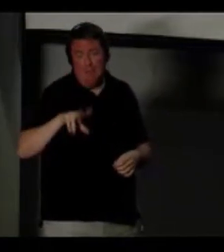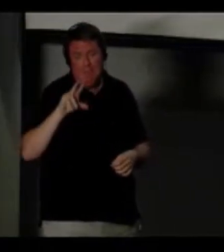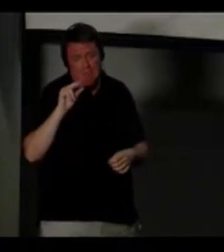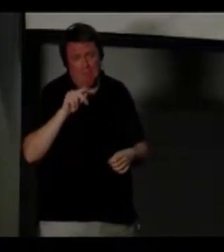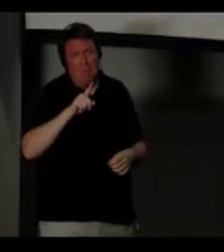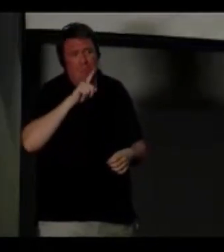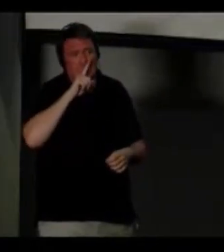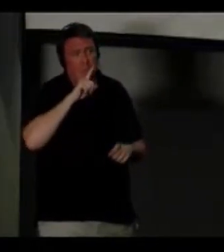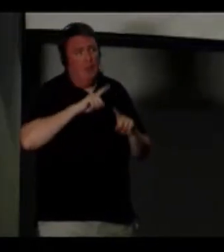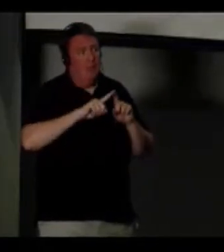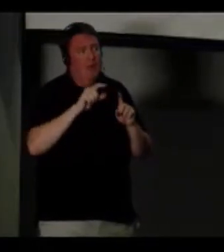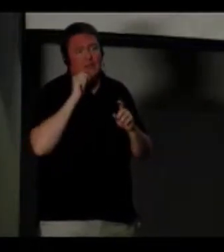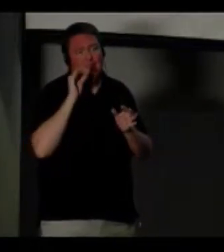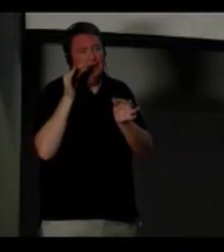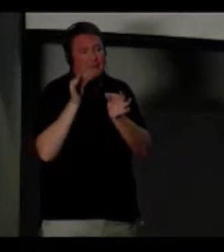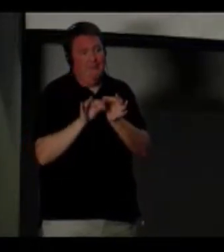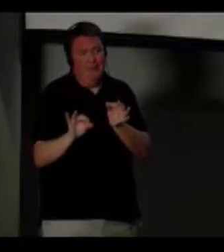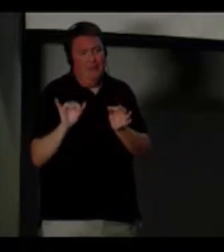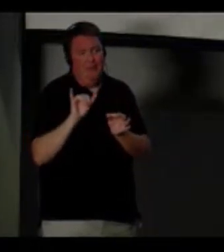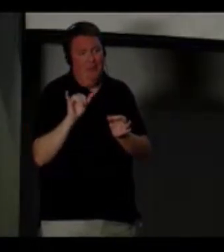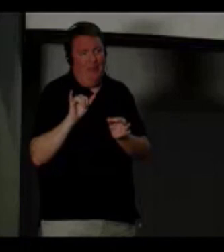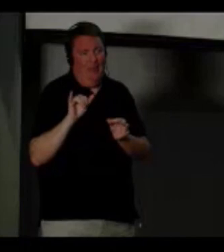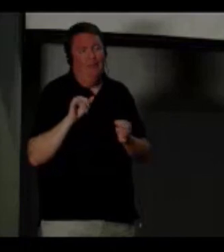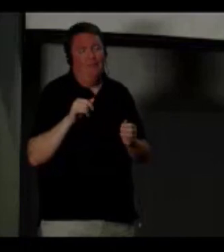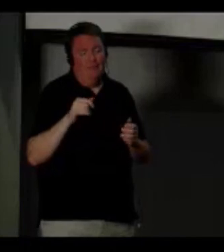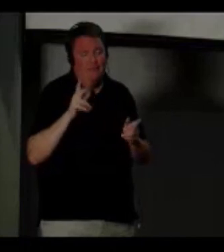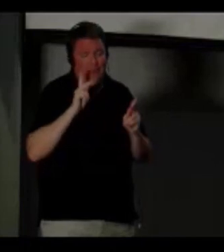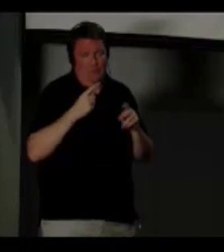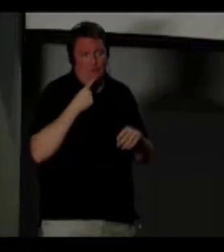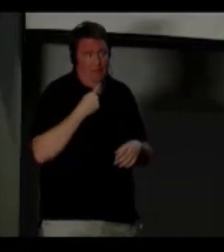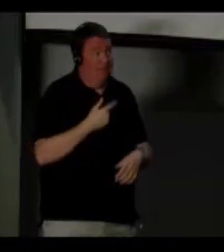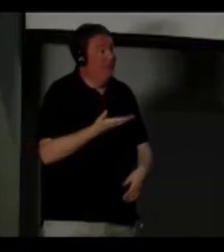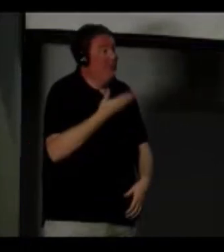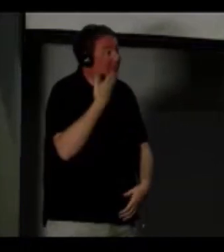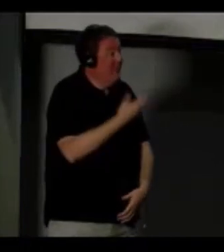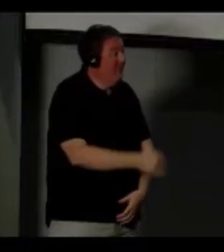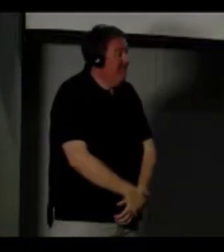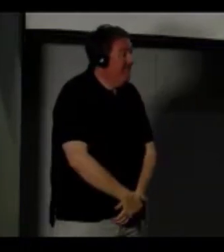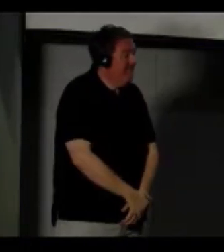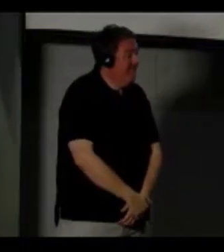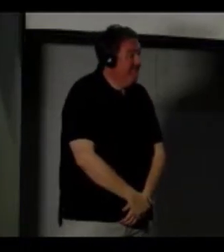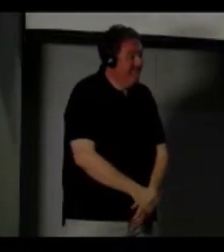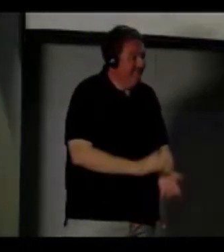only that it's far from as simple as it's claimed to be. Thank you.